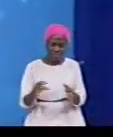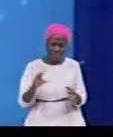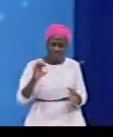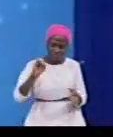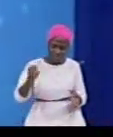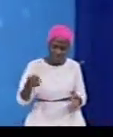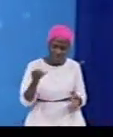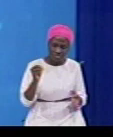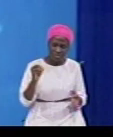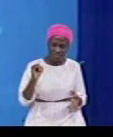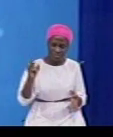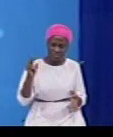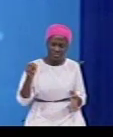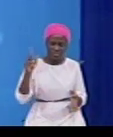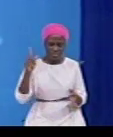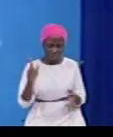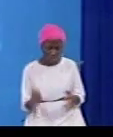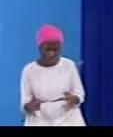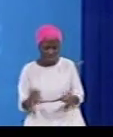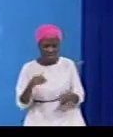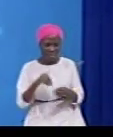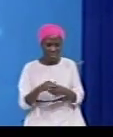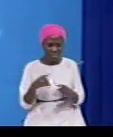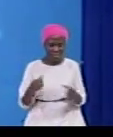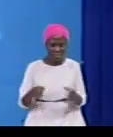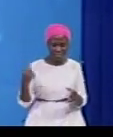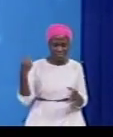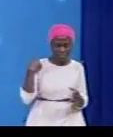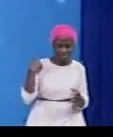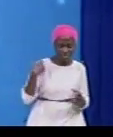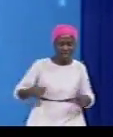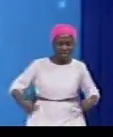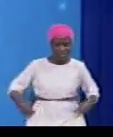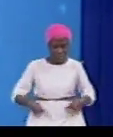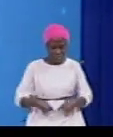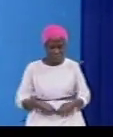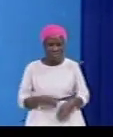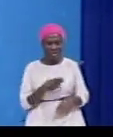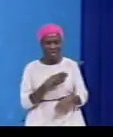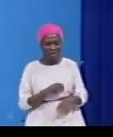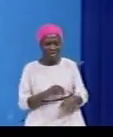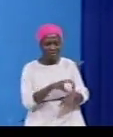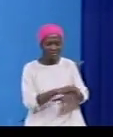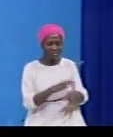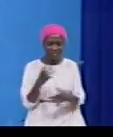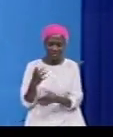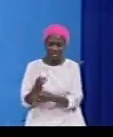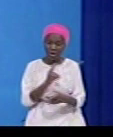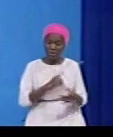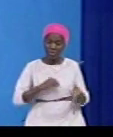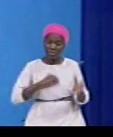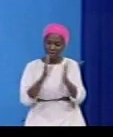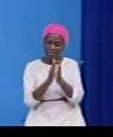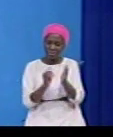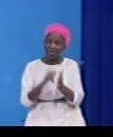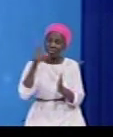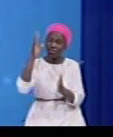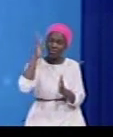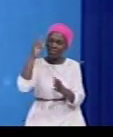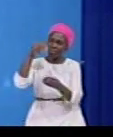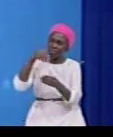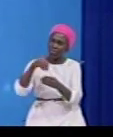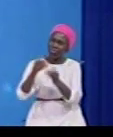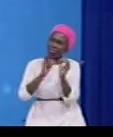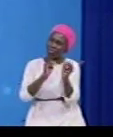in the shoulder, in the knee, even at the waist and at the ankle, Lord, I pray, lay your mighty hand on them and